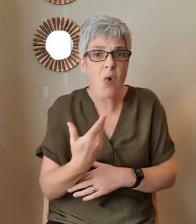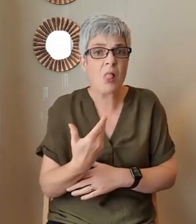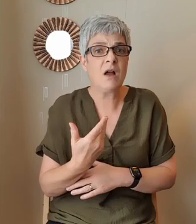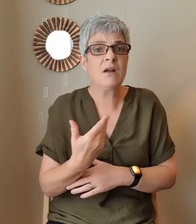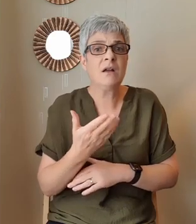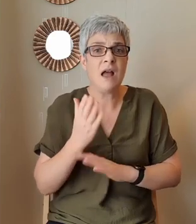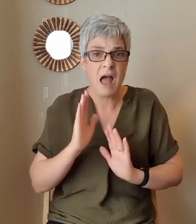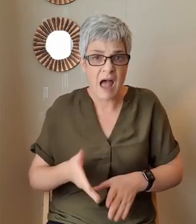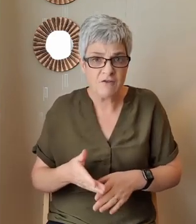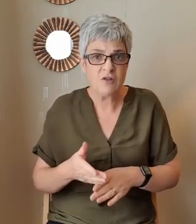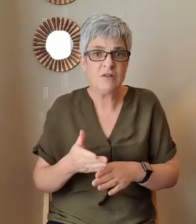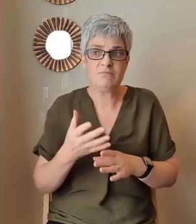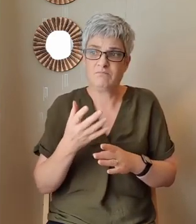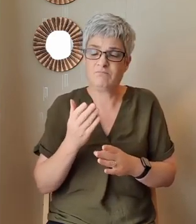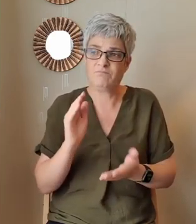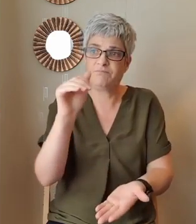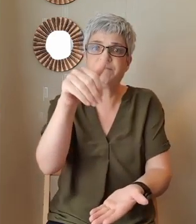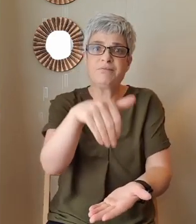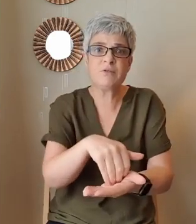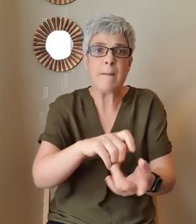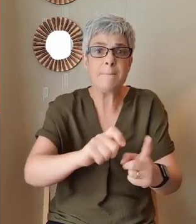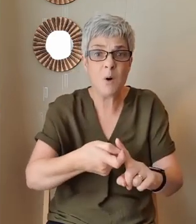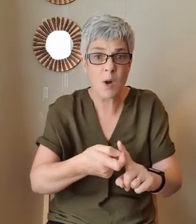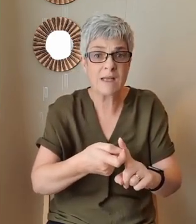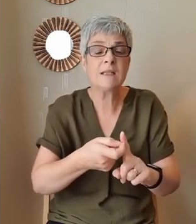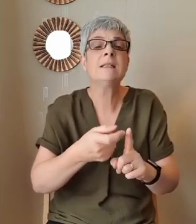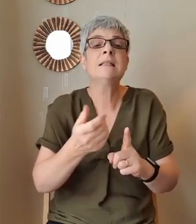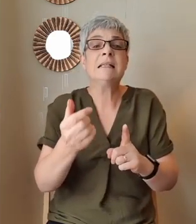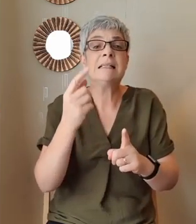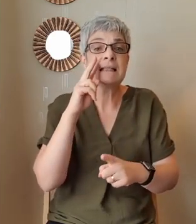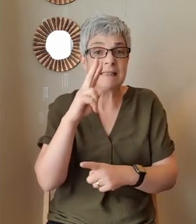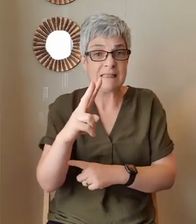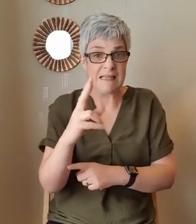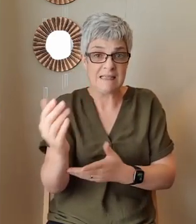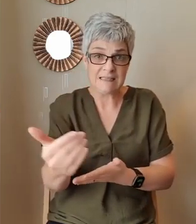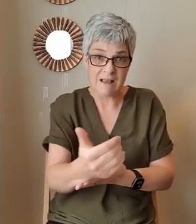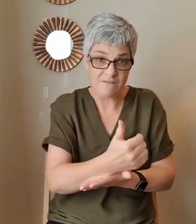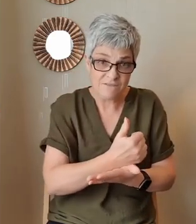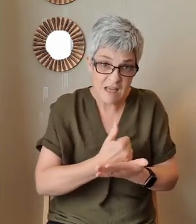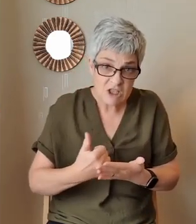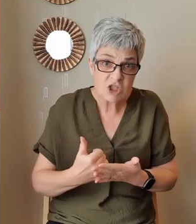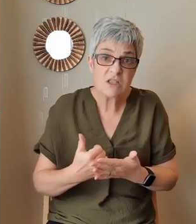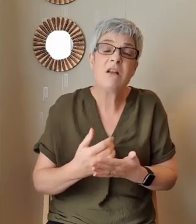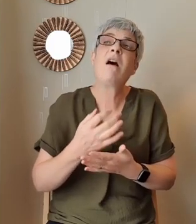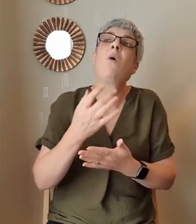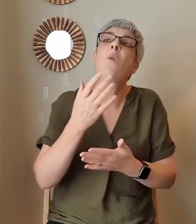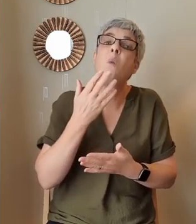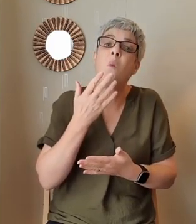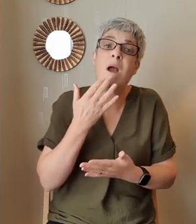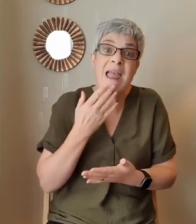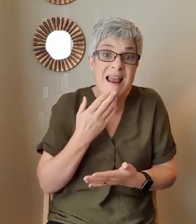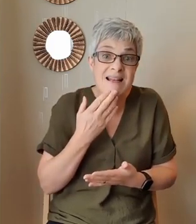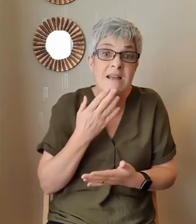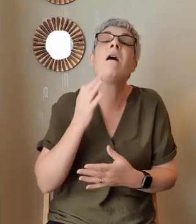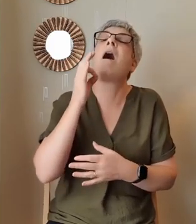get to that place and that point where we see salvation is only for those who call out on the mercy of